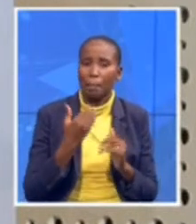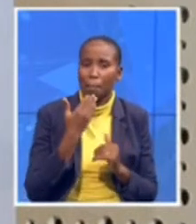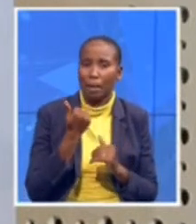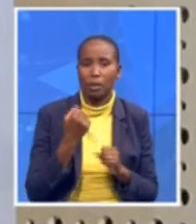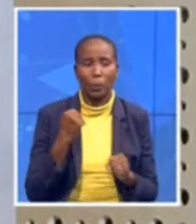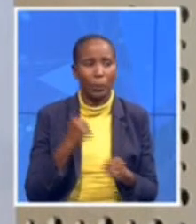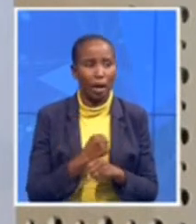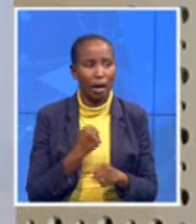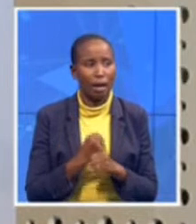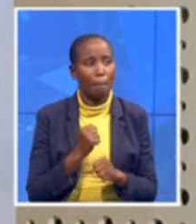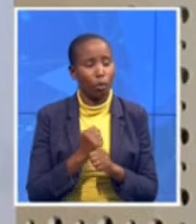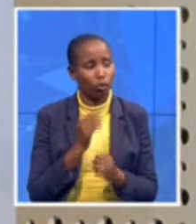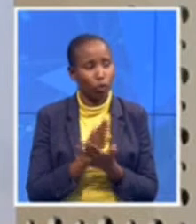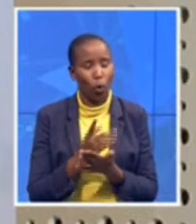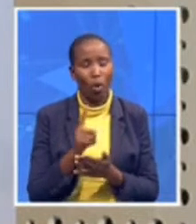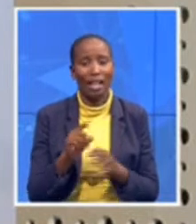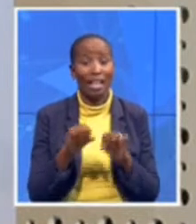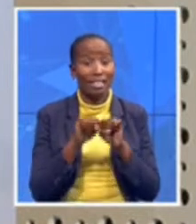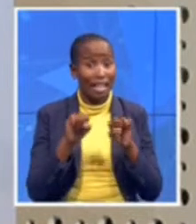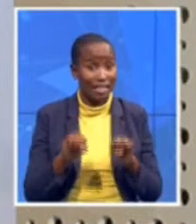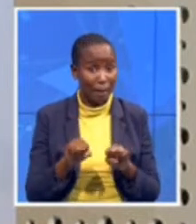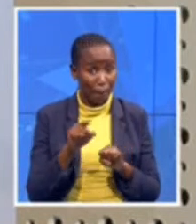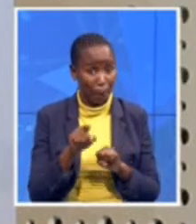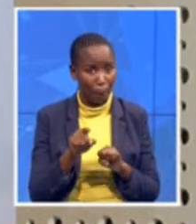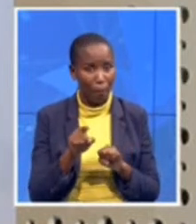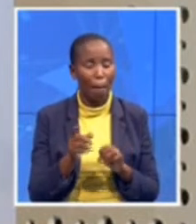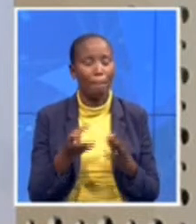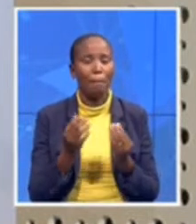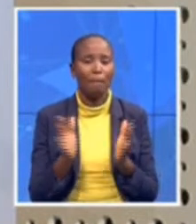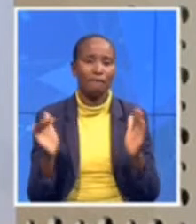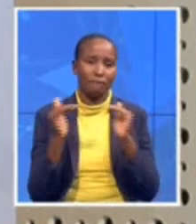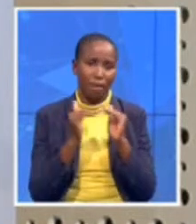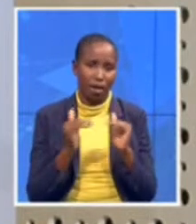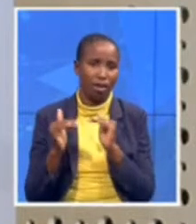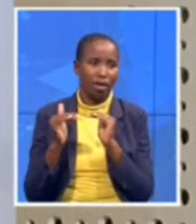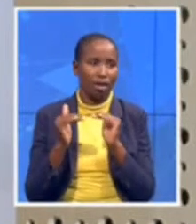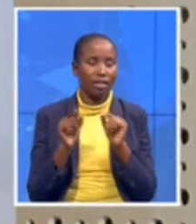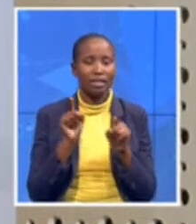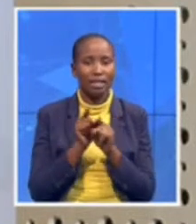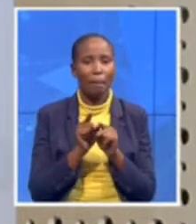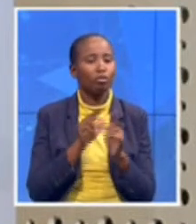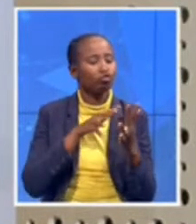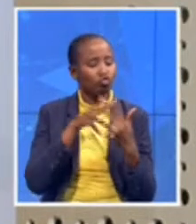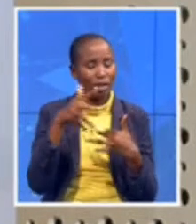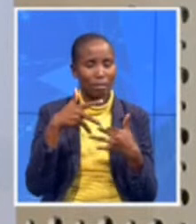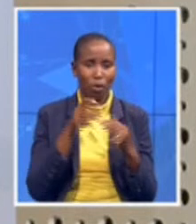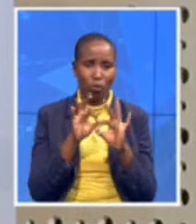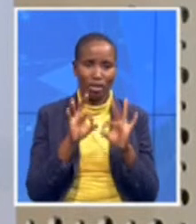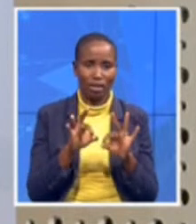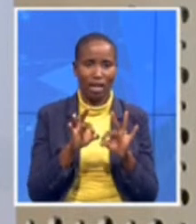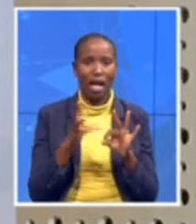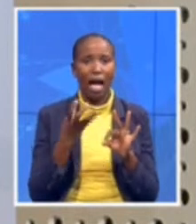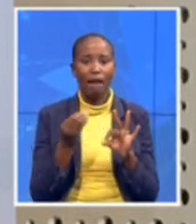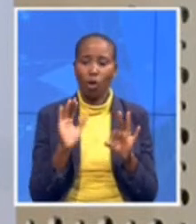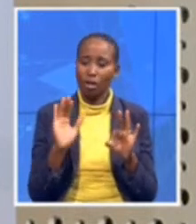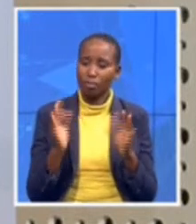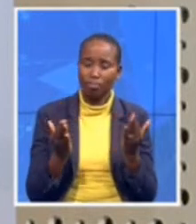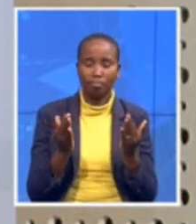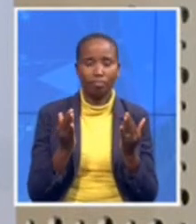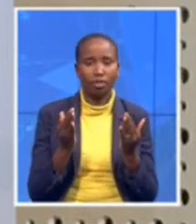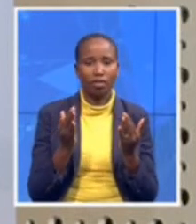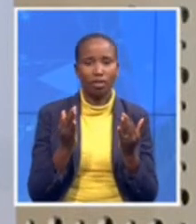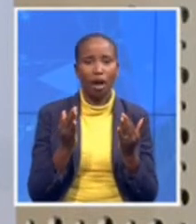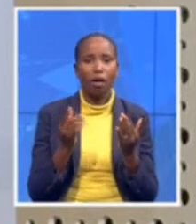and transparent, and that it has several checks and balances to ensure that our classification decisions are